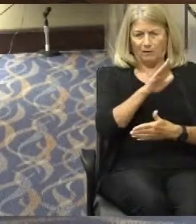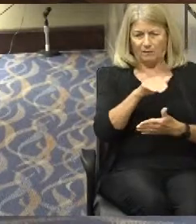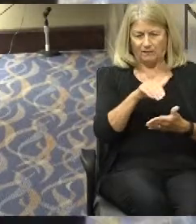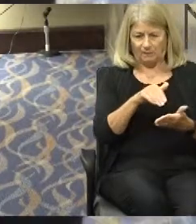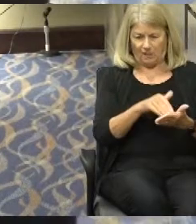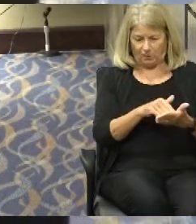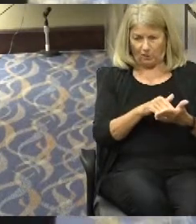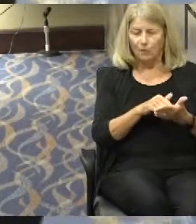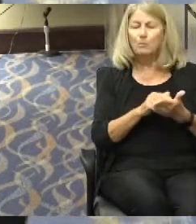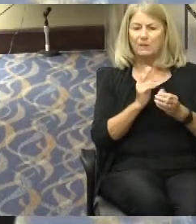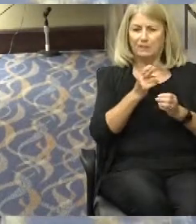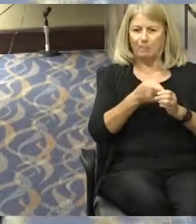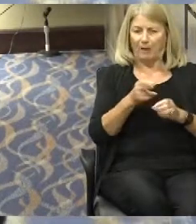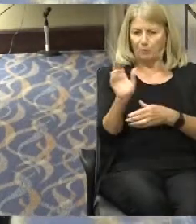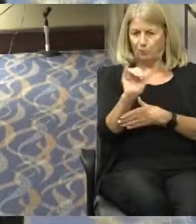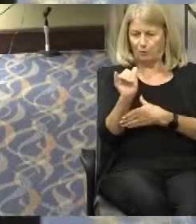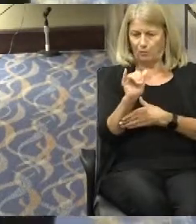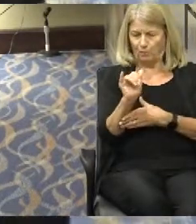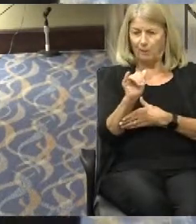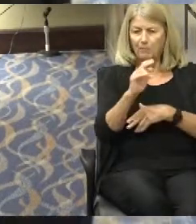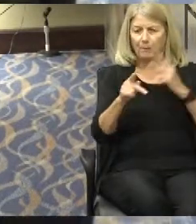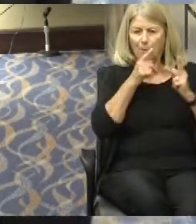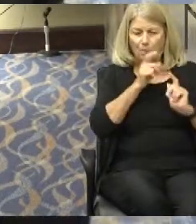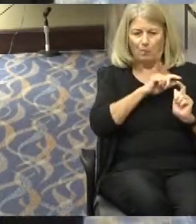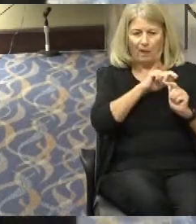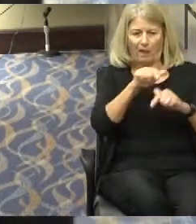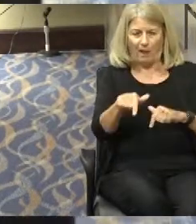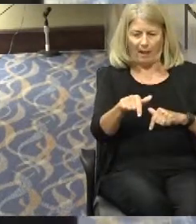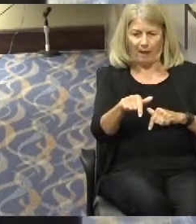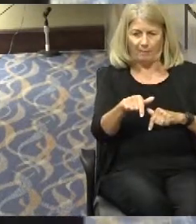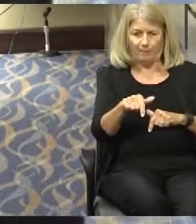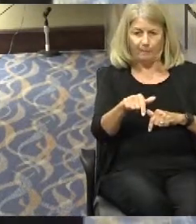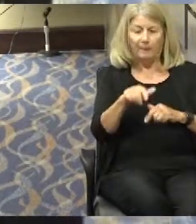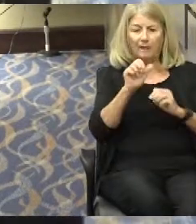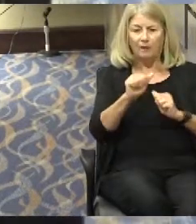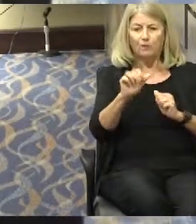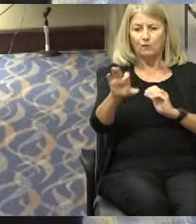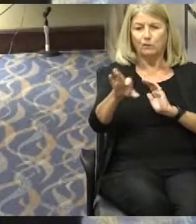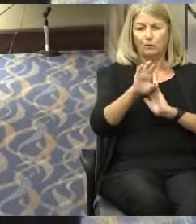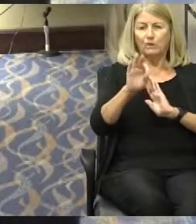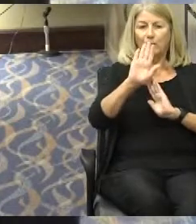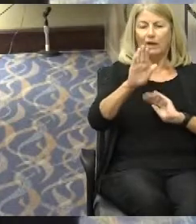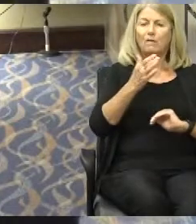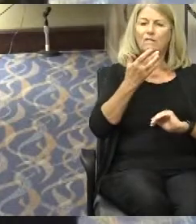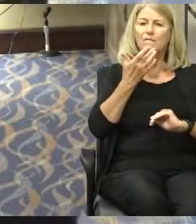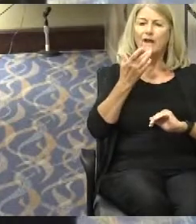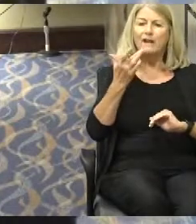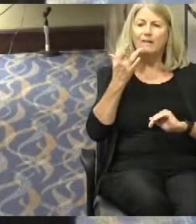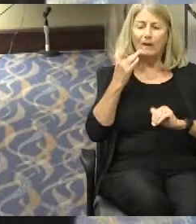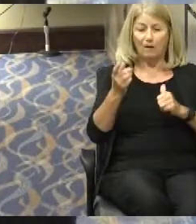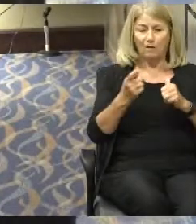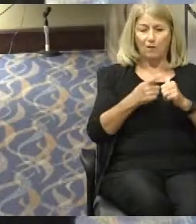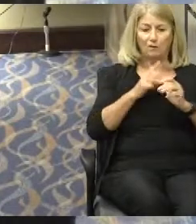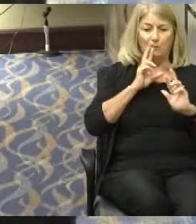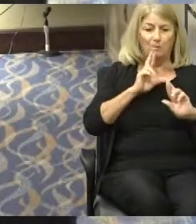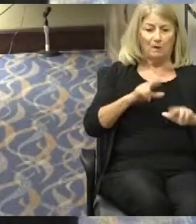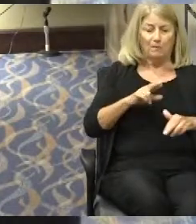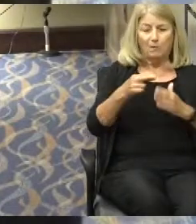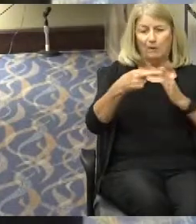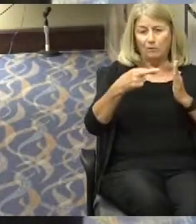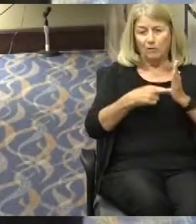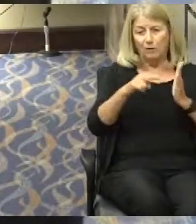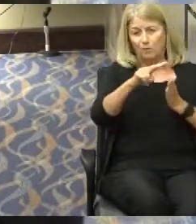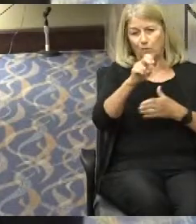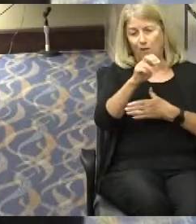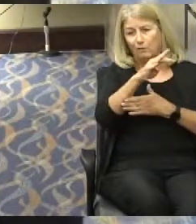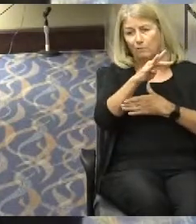So people coming to our donor center were able to vote for their favorite first responder. And we registered 294